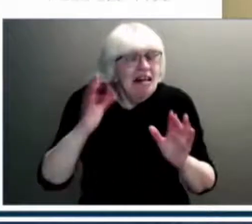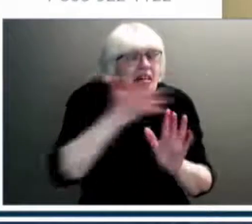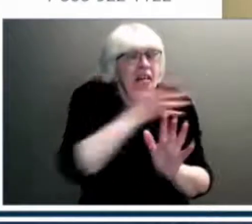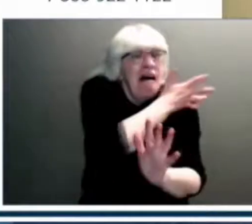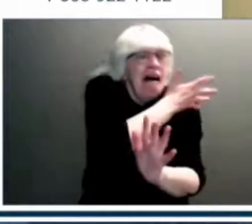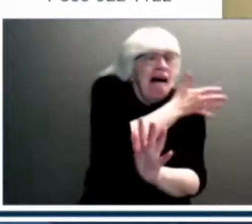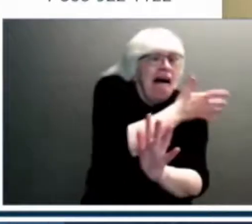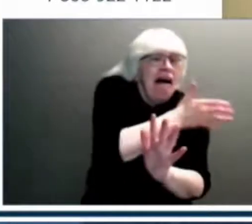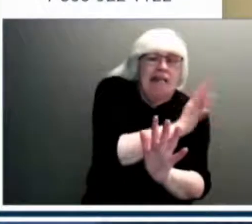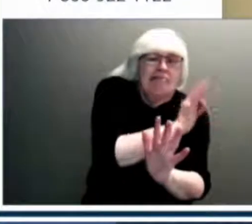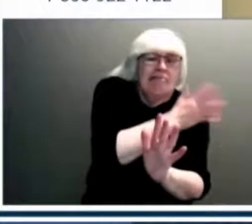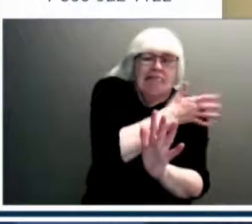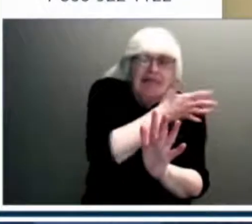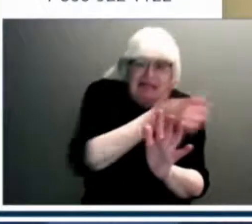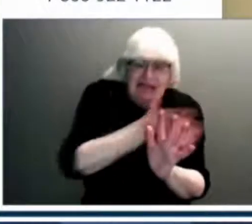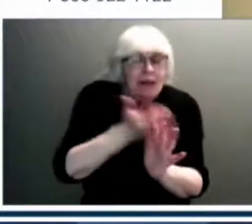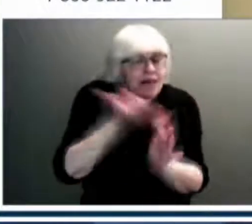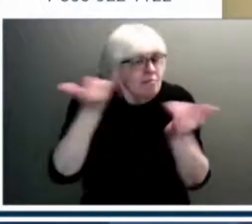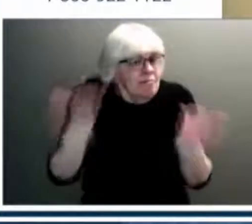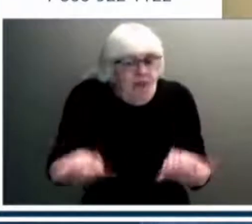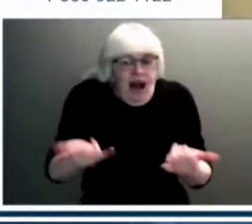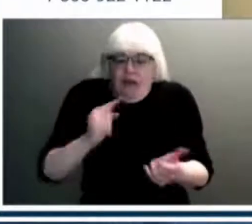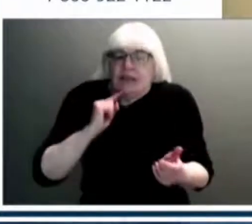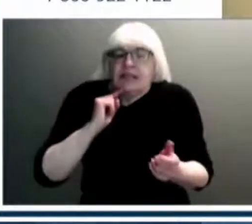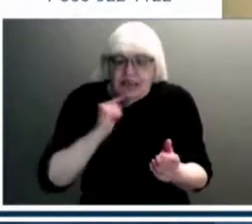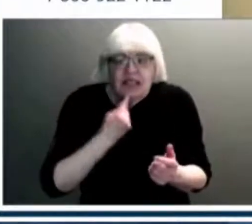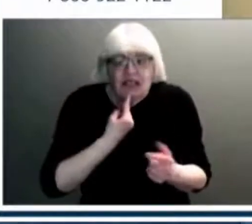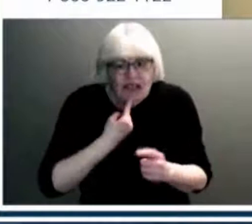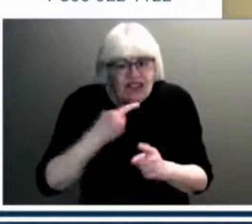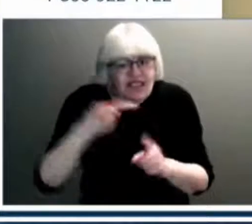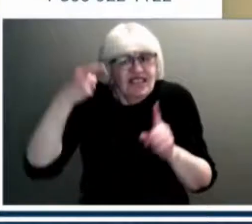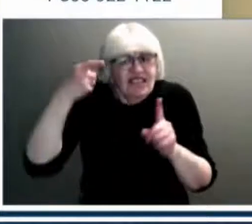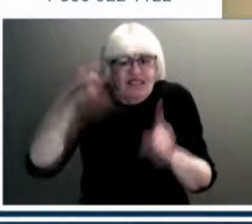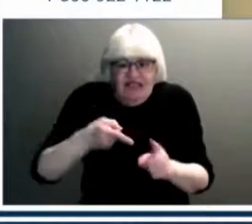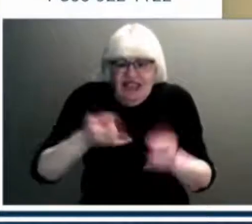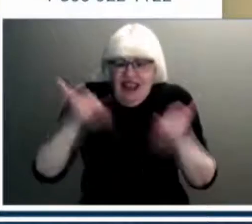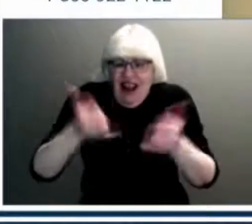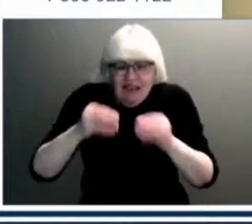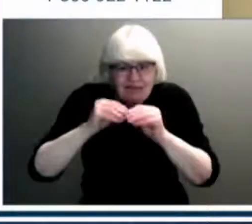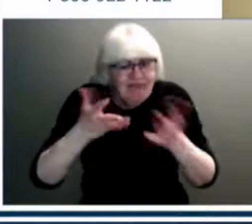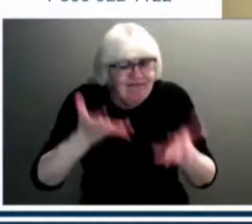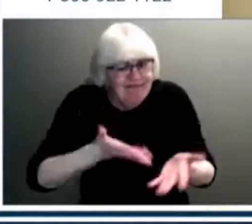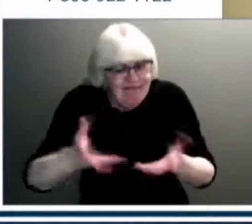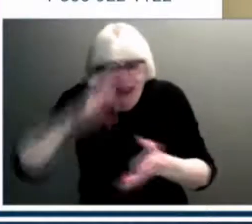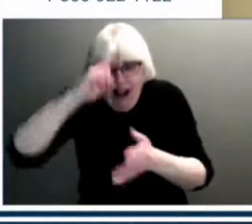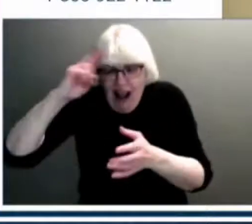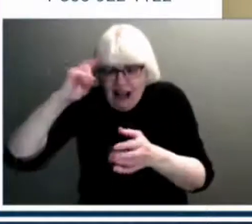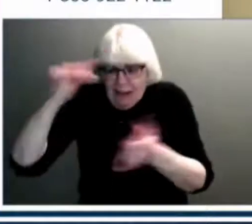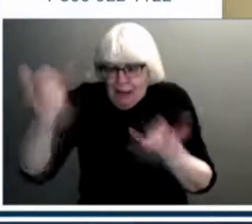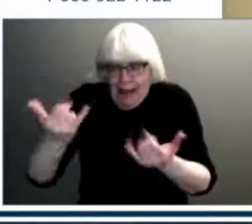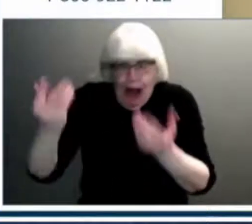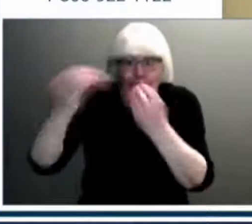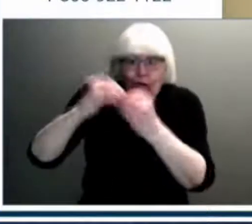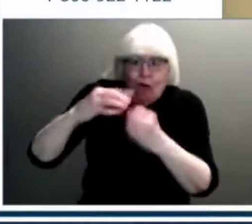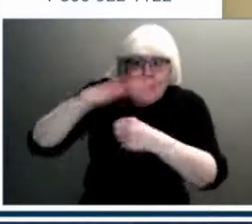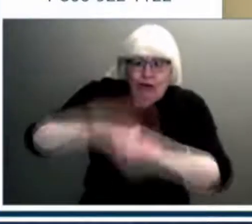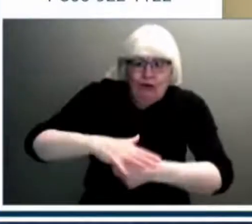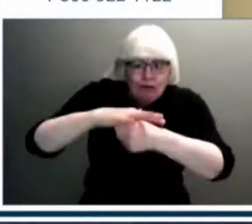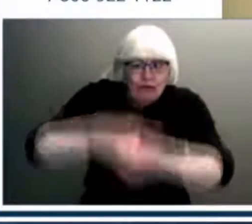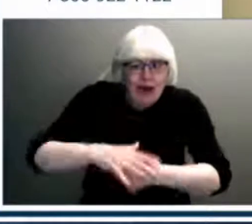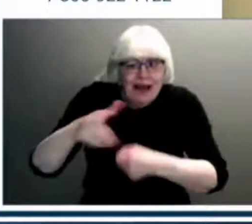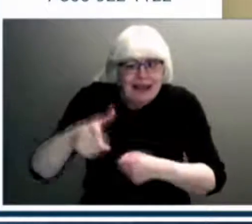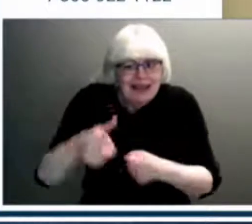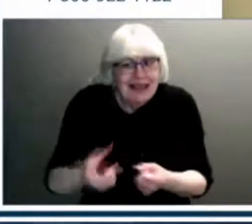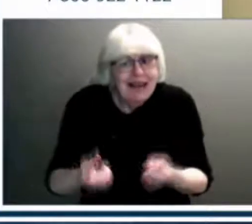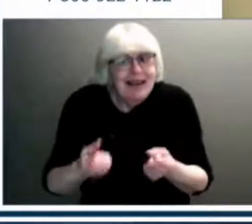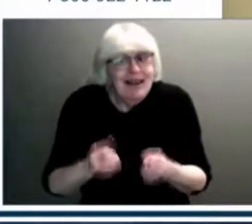healthcare system. This is different than other waves. We've never before had hundreds of healthcare workers not able to work, or so